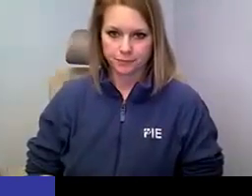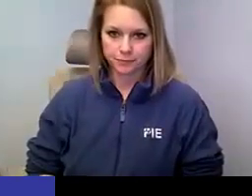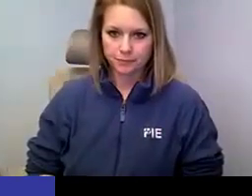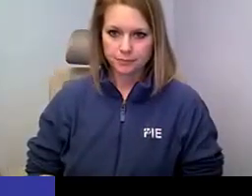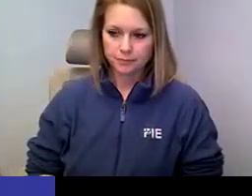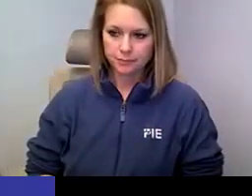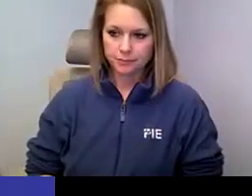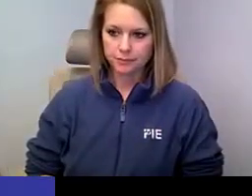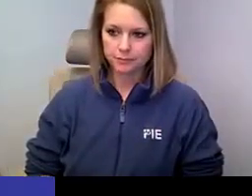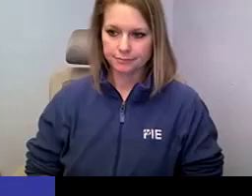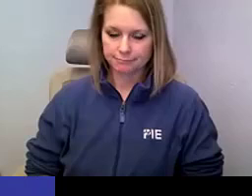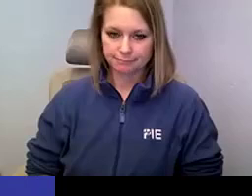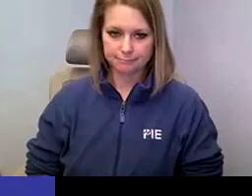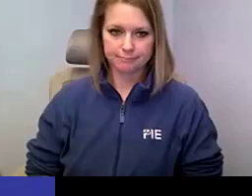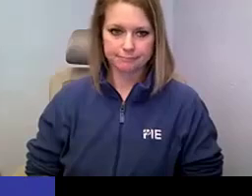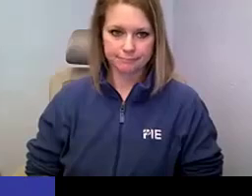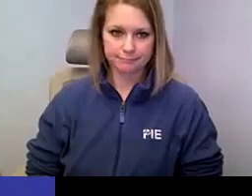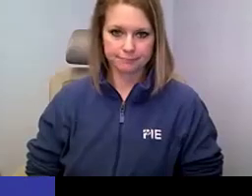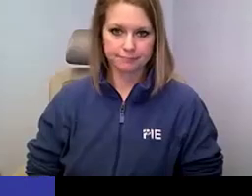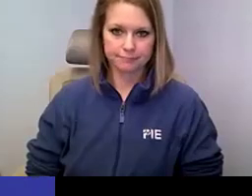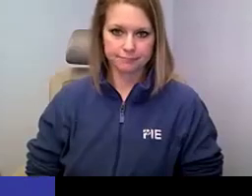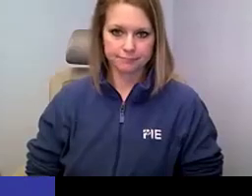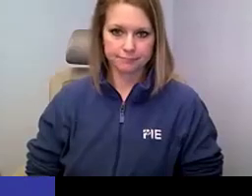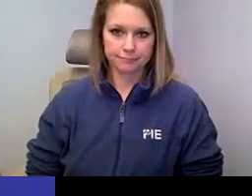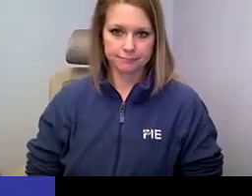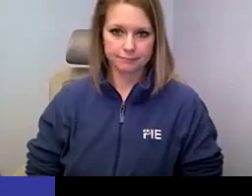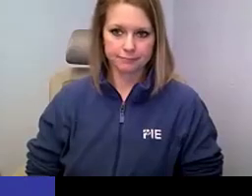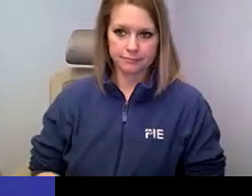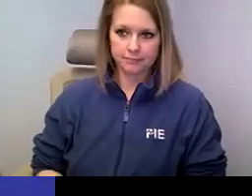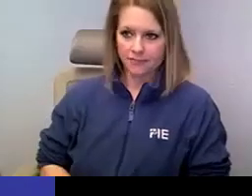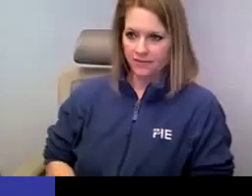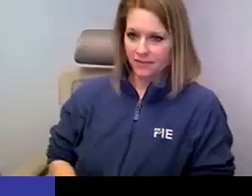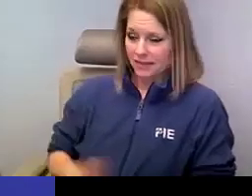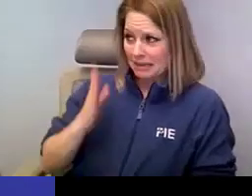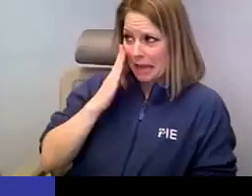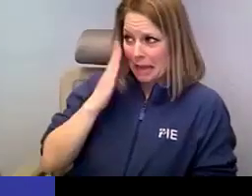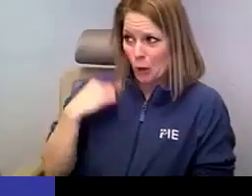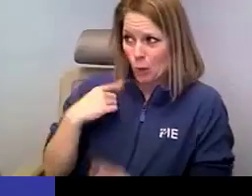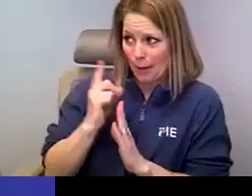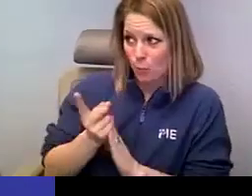I will talk, Eva, I recognize I'm 1 minute over, I'll go fast.